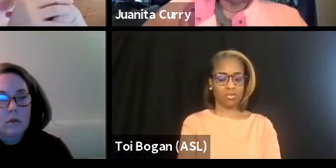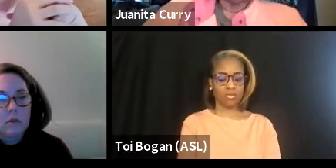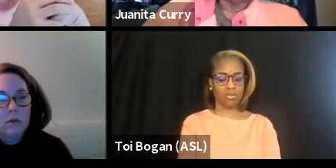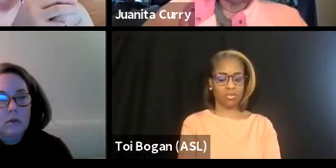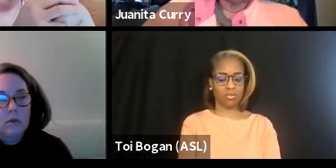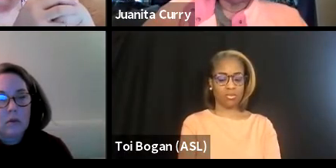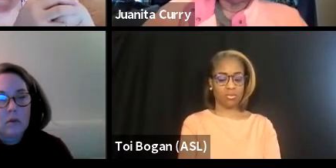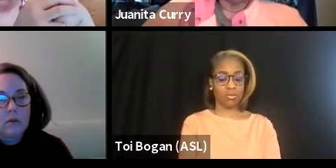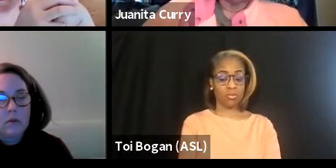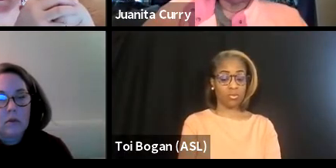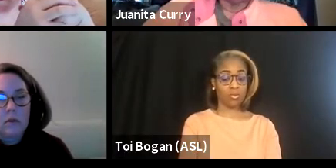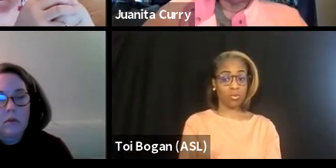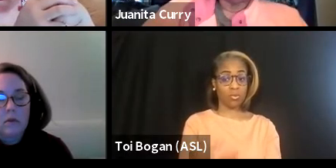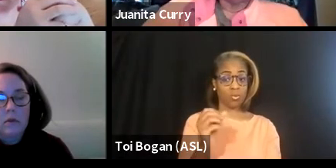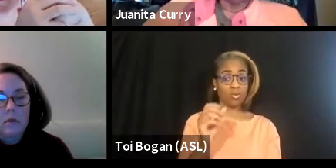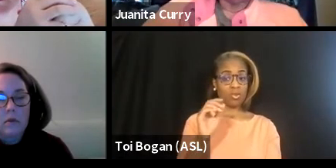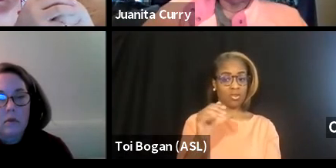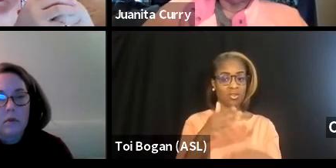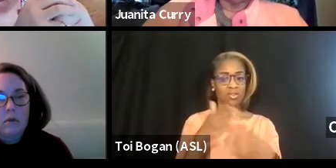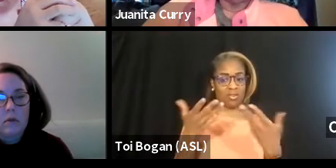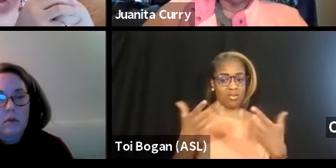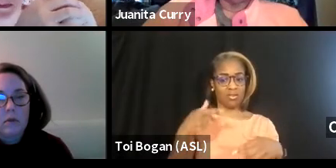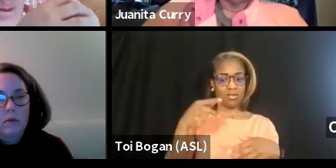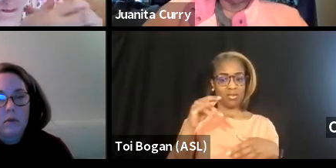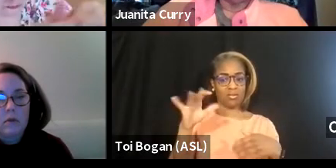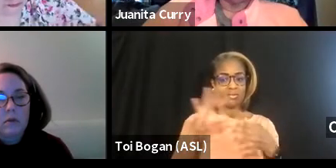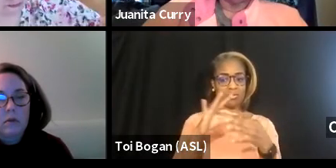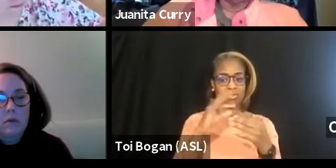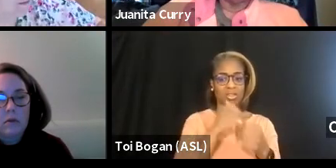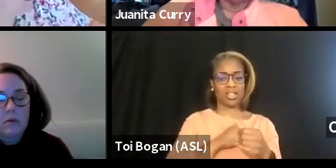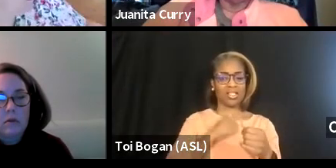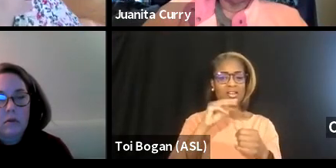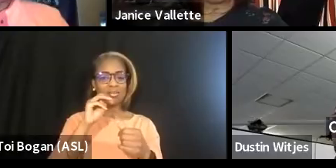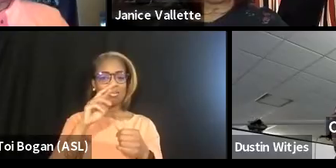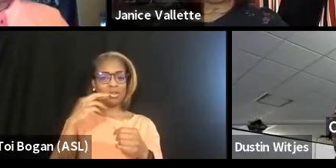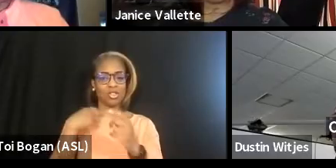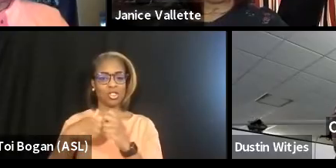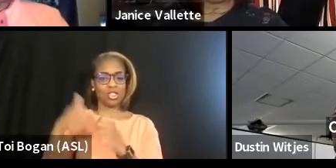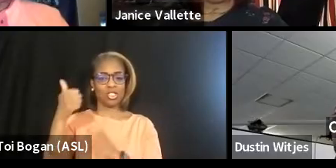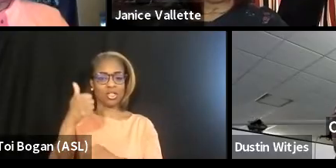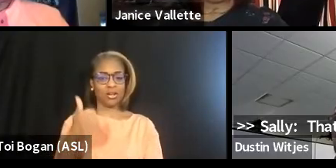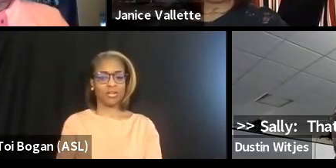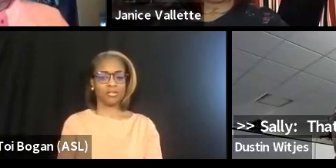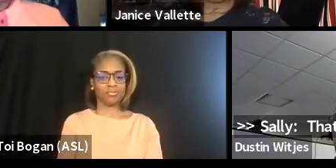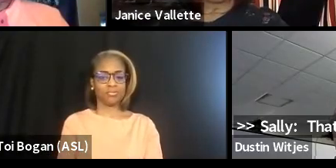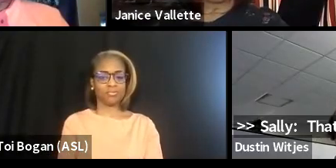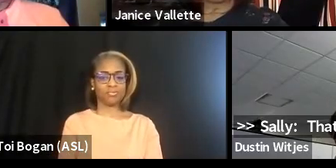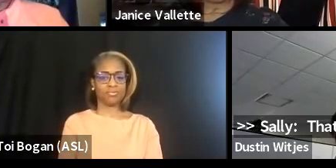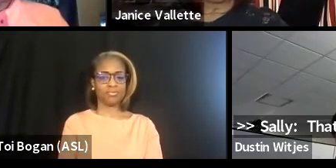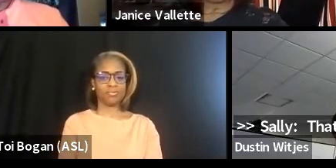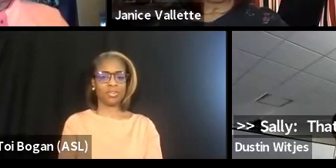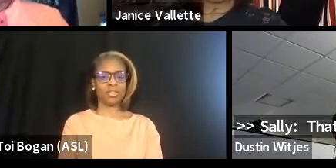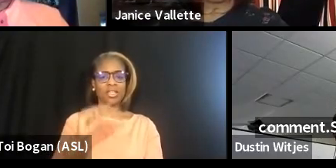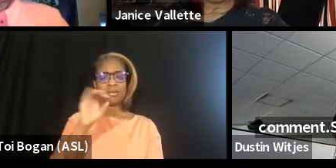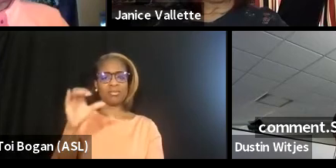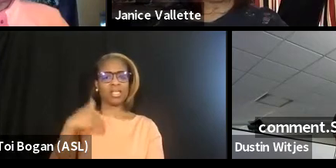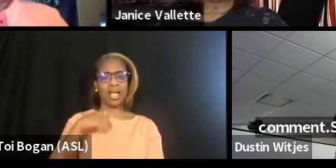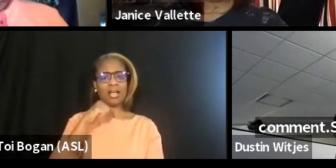Okay. That concludes public comment. Sorry, Mr. Chair. That's okay. MC, I wasn't ignoring